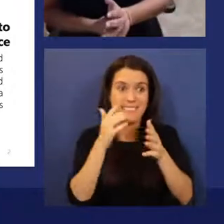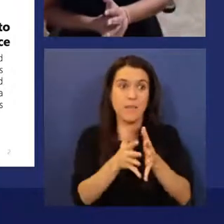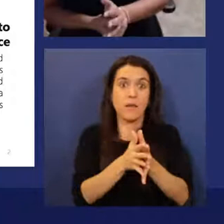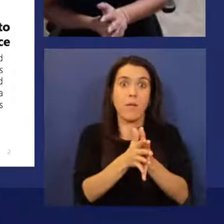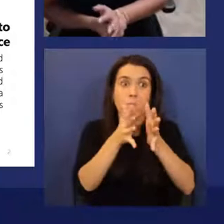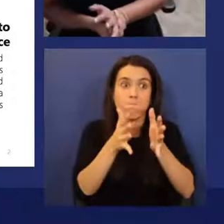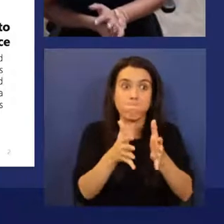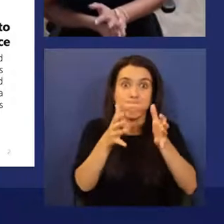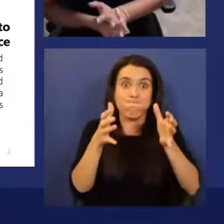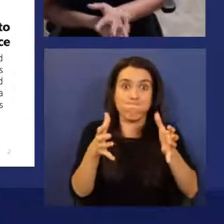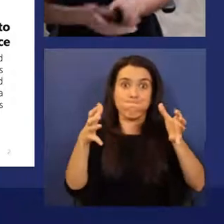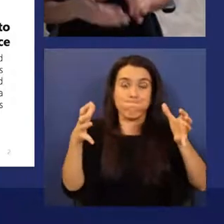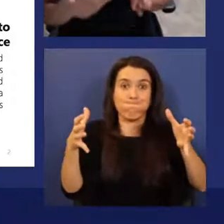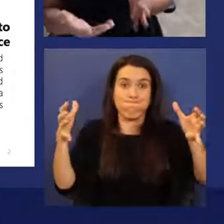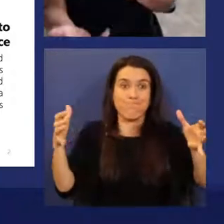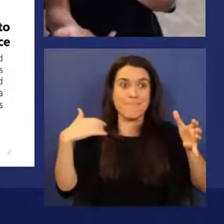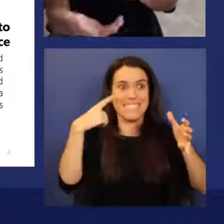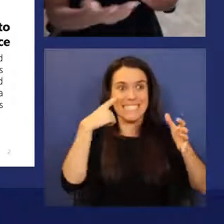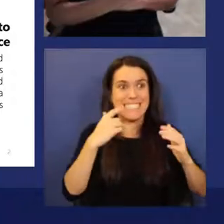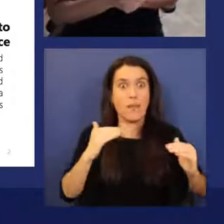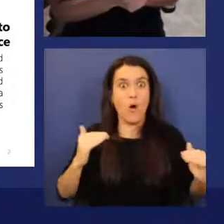leapfrog into this new world.